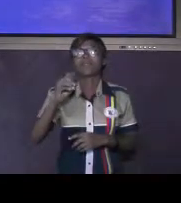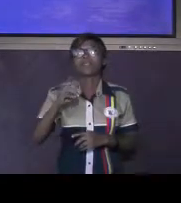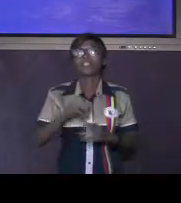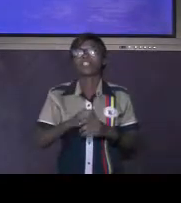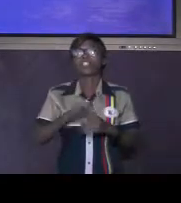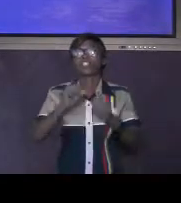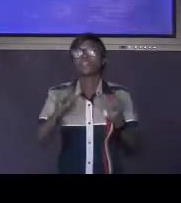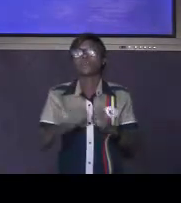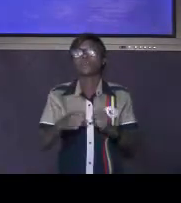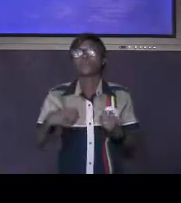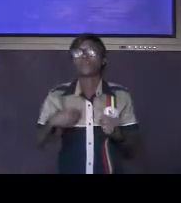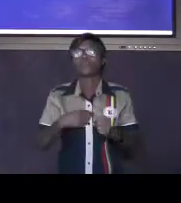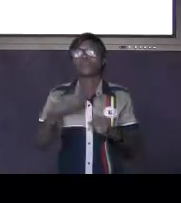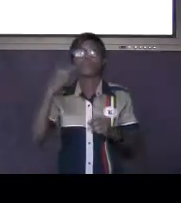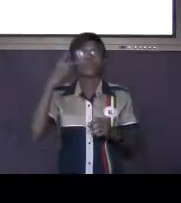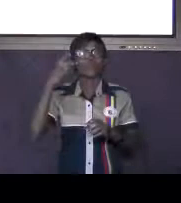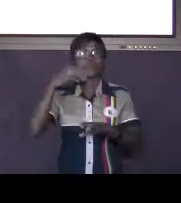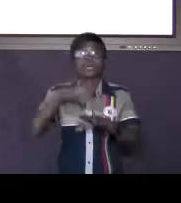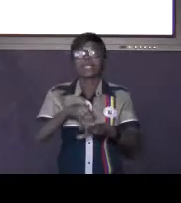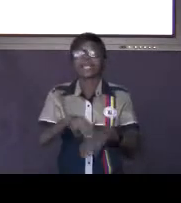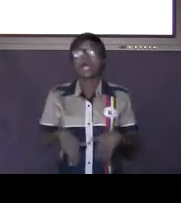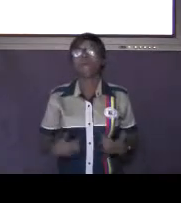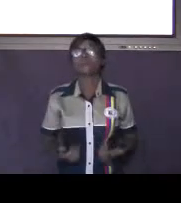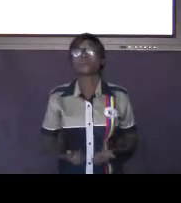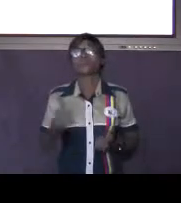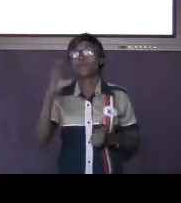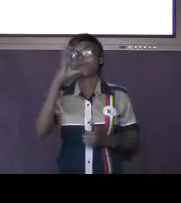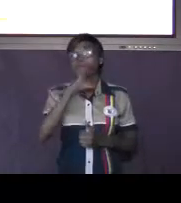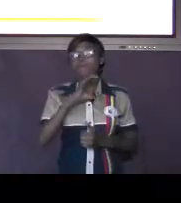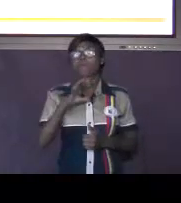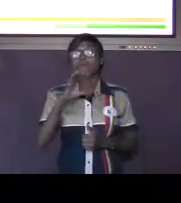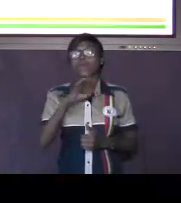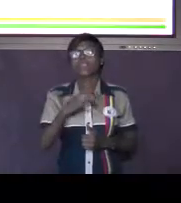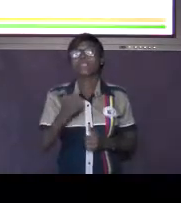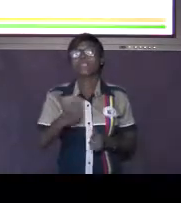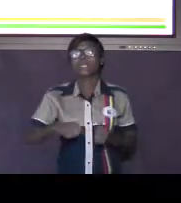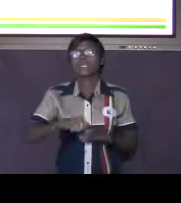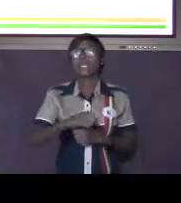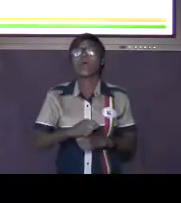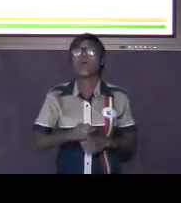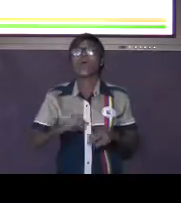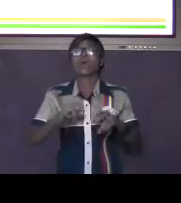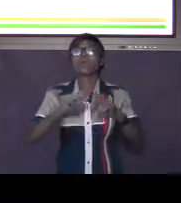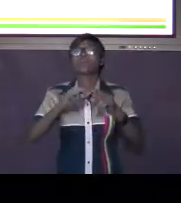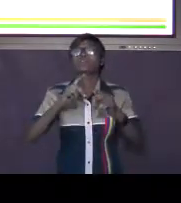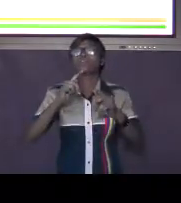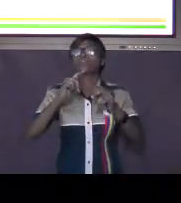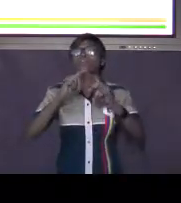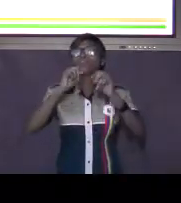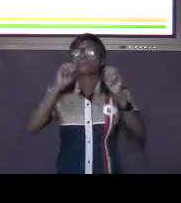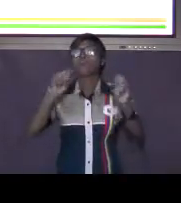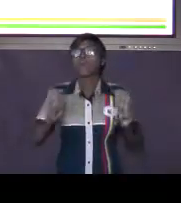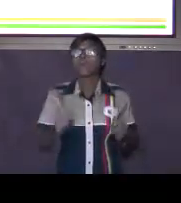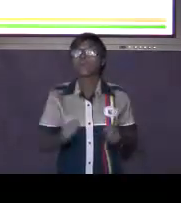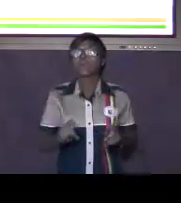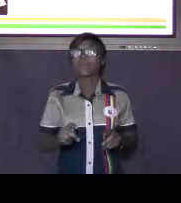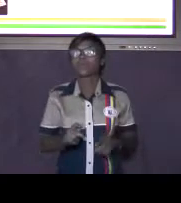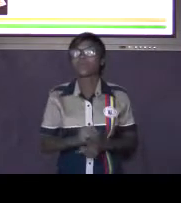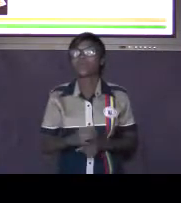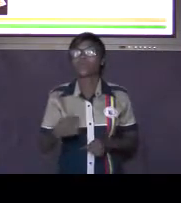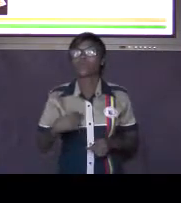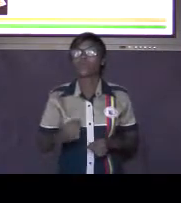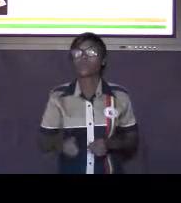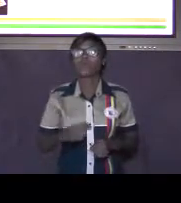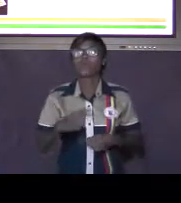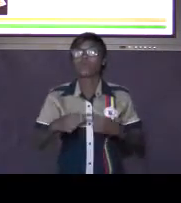we looked at how to find the area of trapezoids. You were given an assignment.